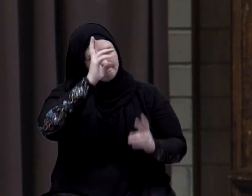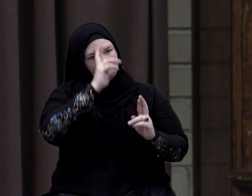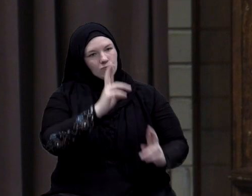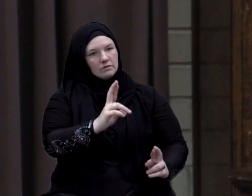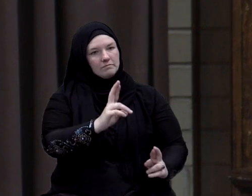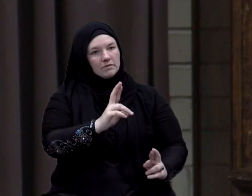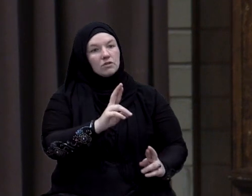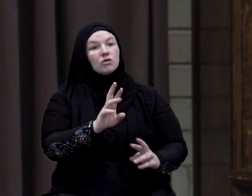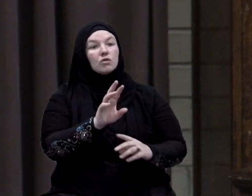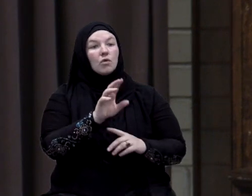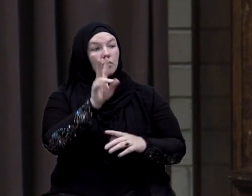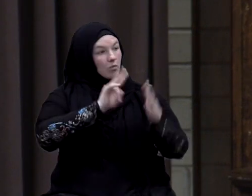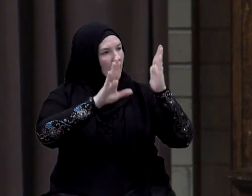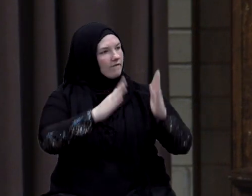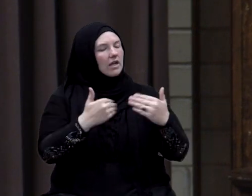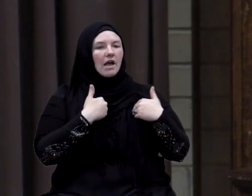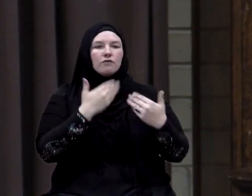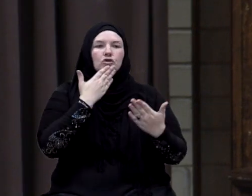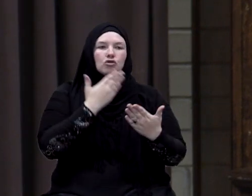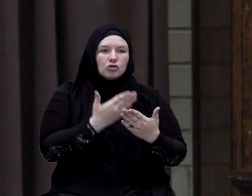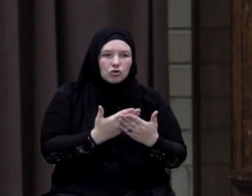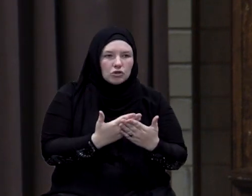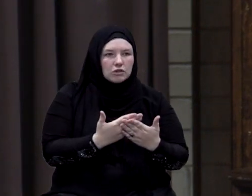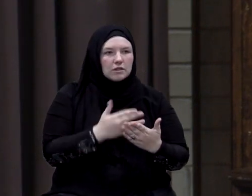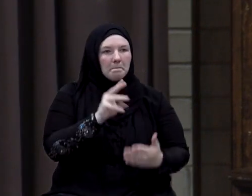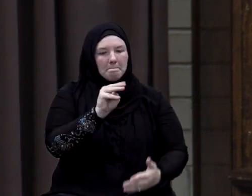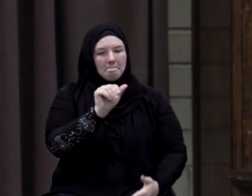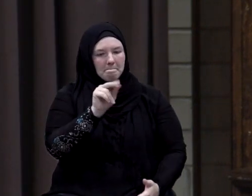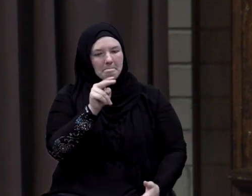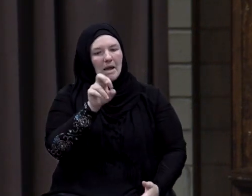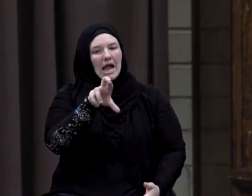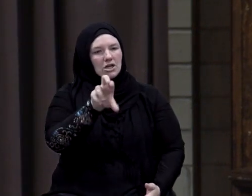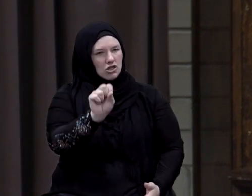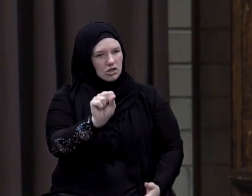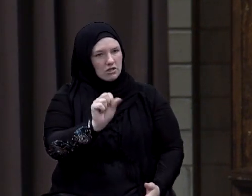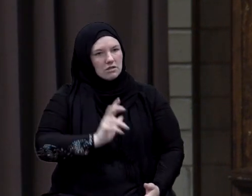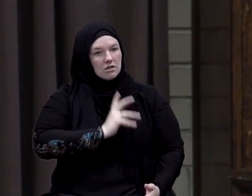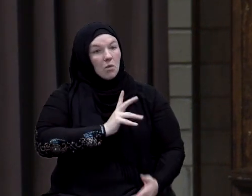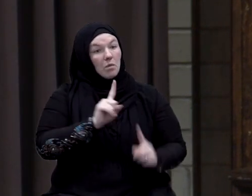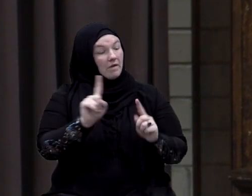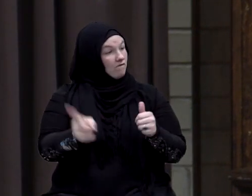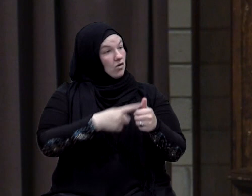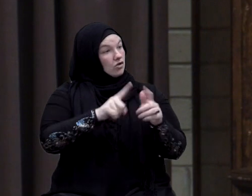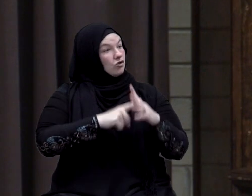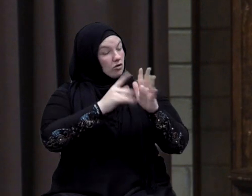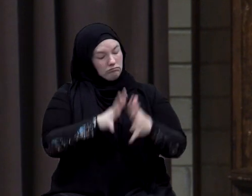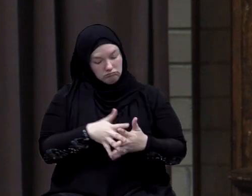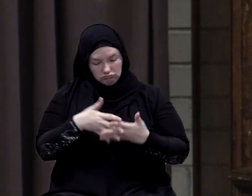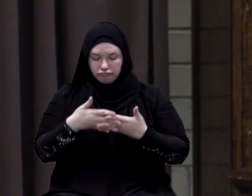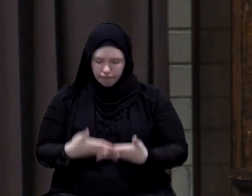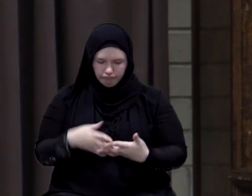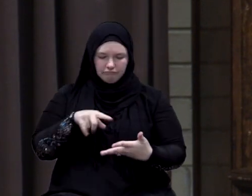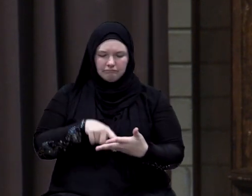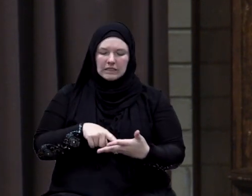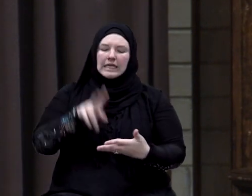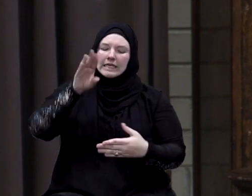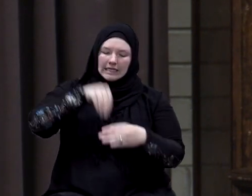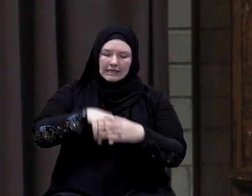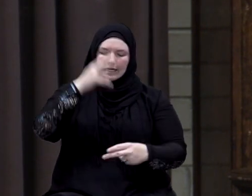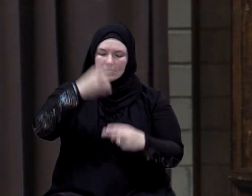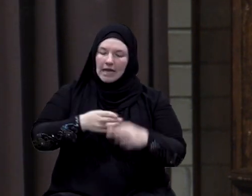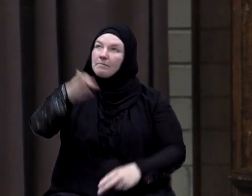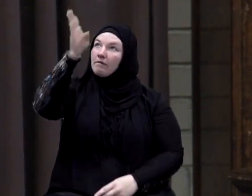sallam. So when we start off in the Quran, we start off with, in the name of Allah, the merciful, the